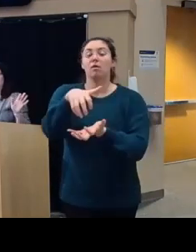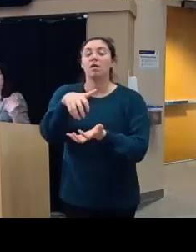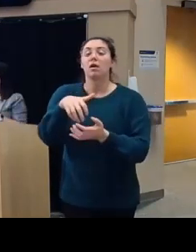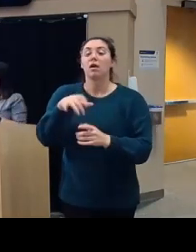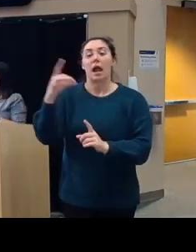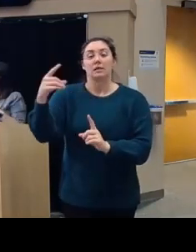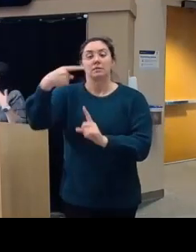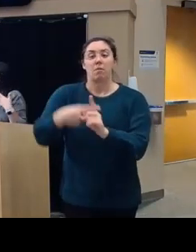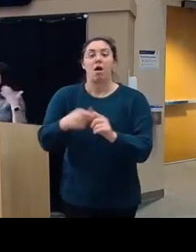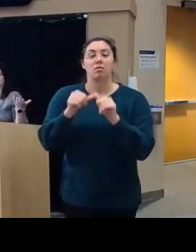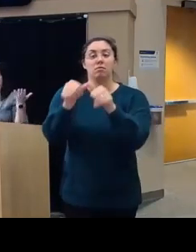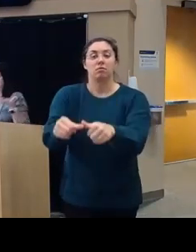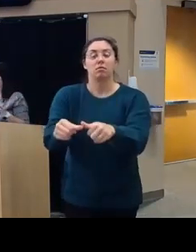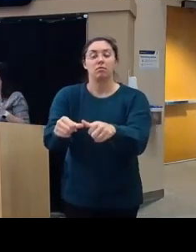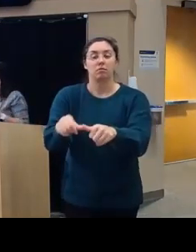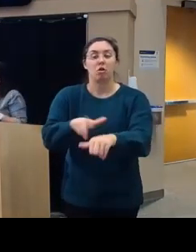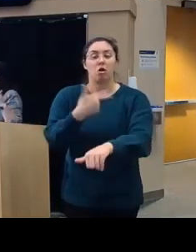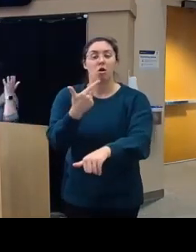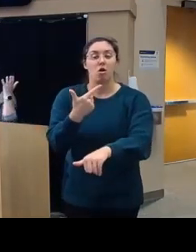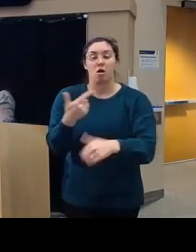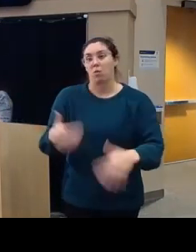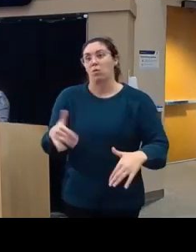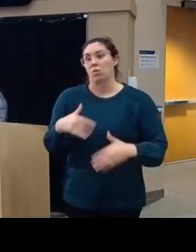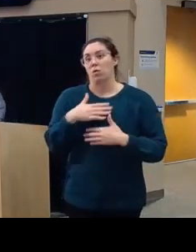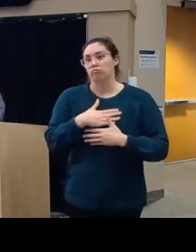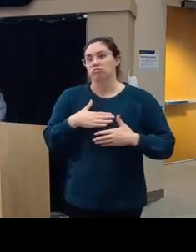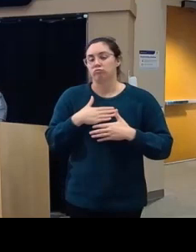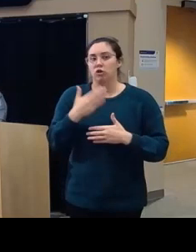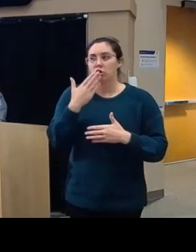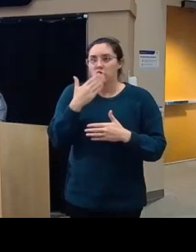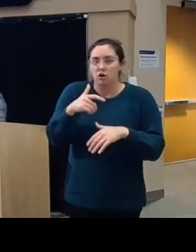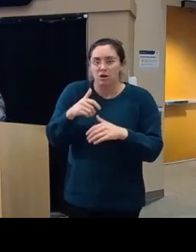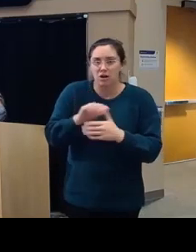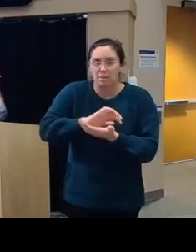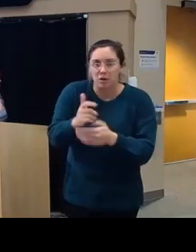months long, which was, we loved it because like it's a nice long time for people to lose